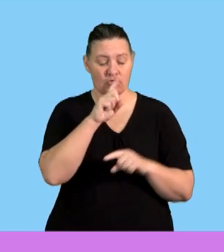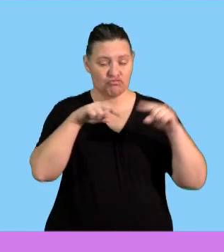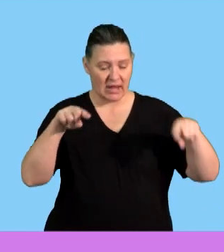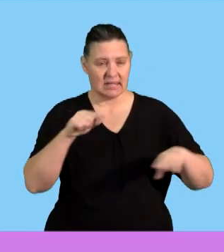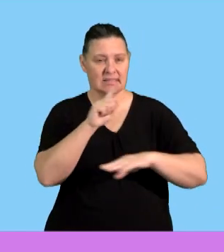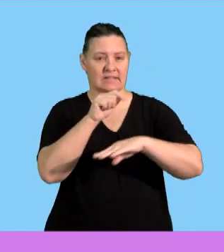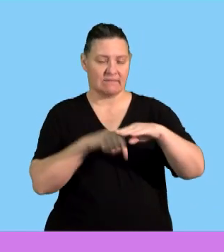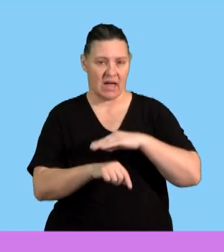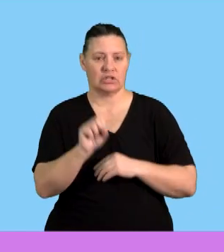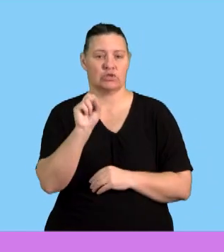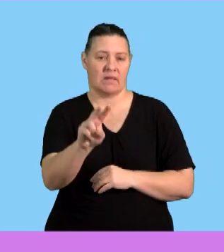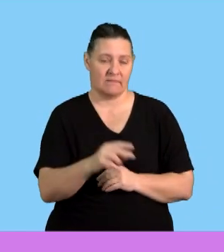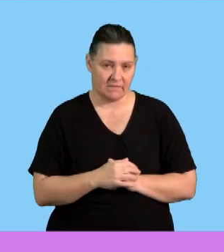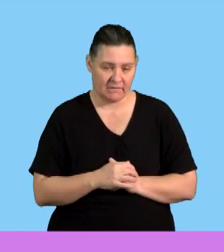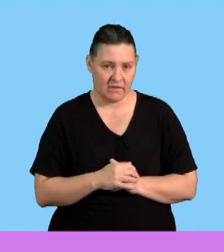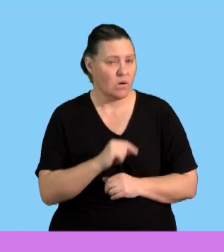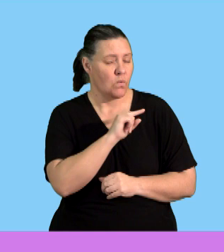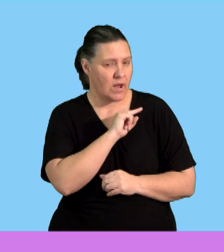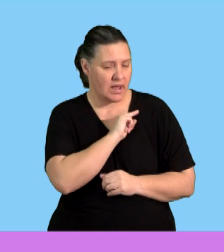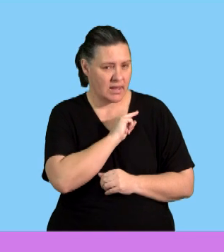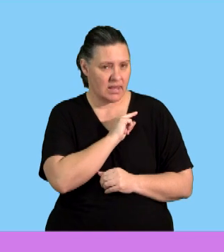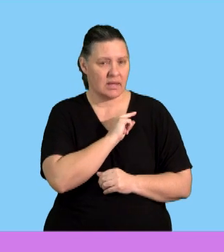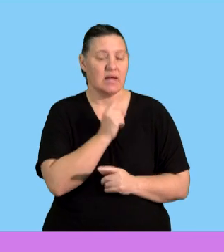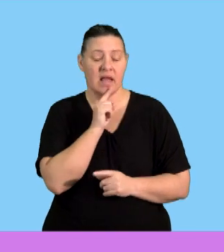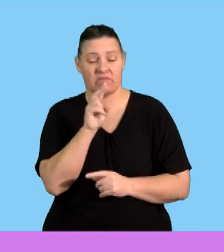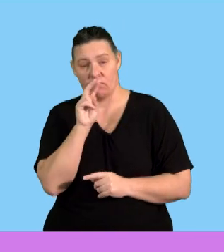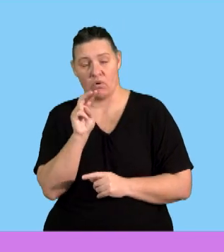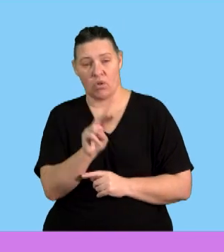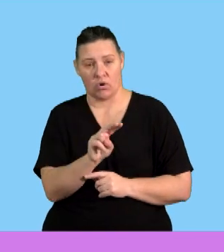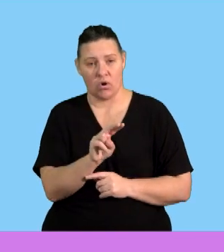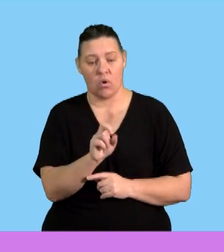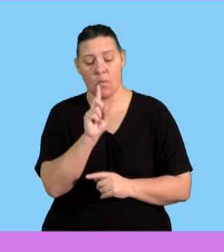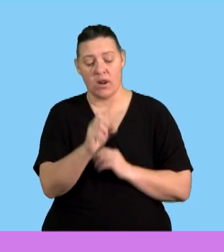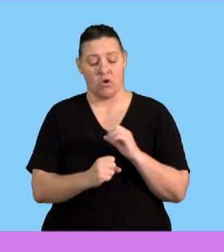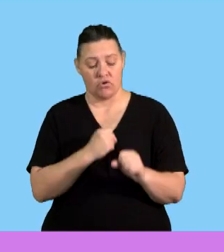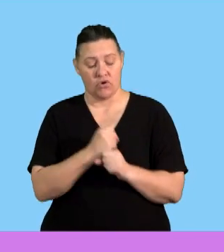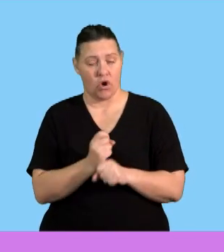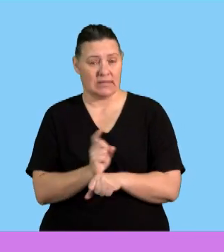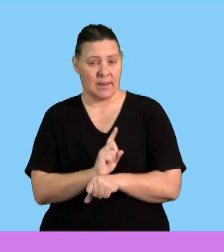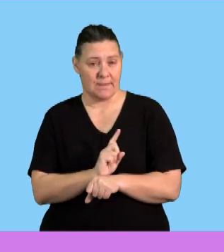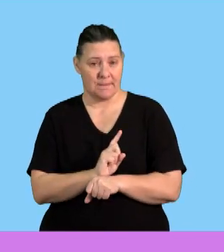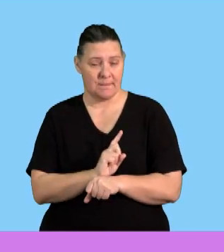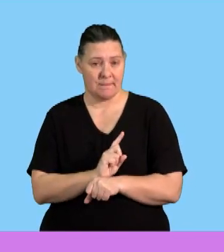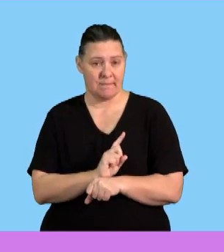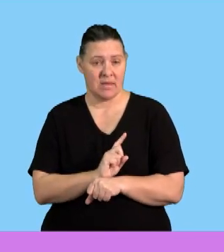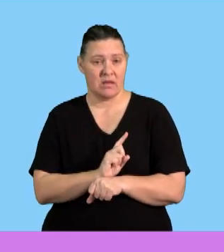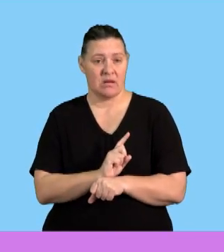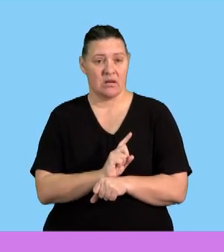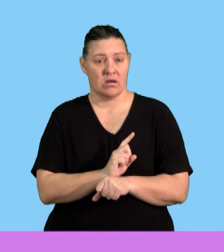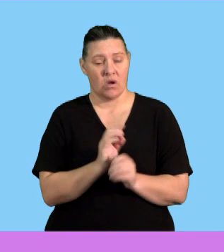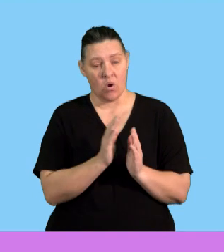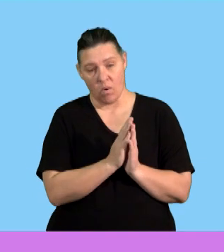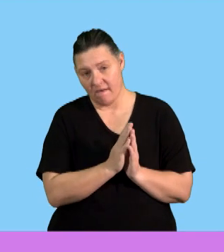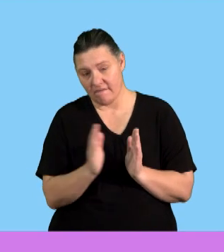your rate by 12. Why? If we look at a 1 year period,